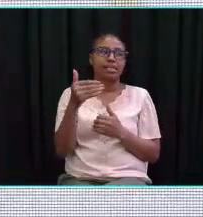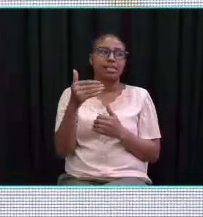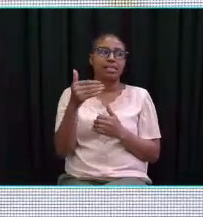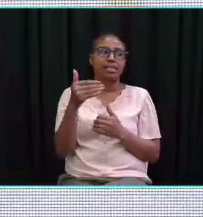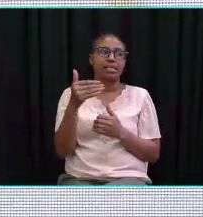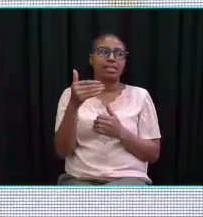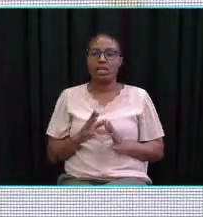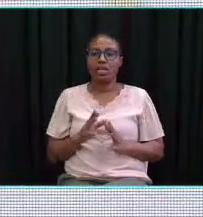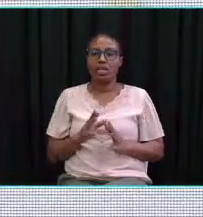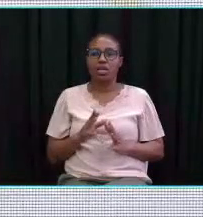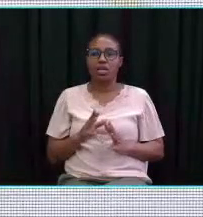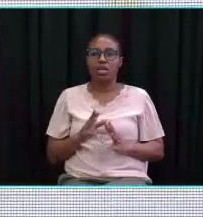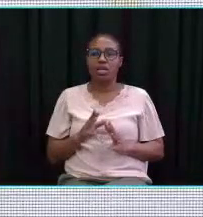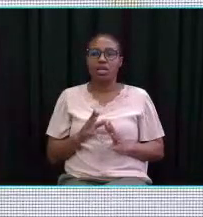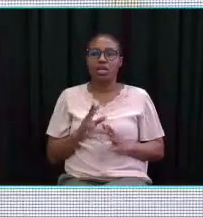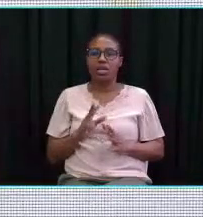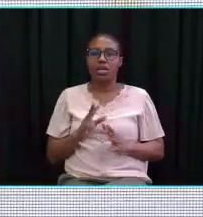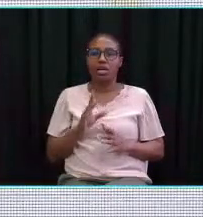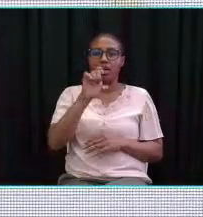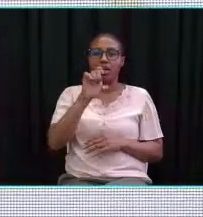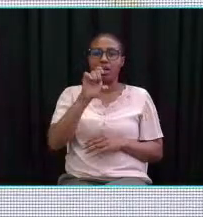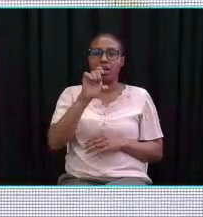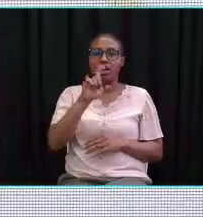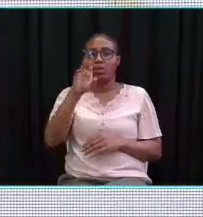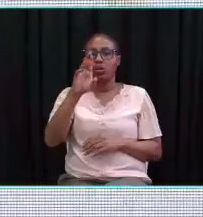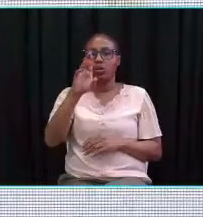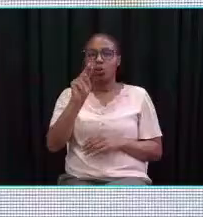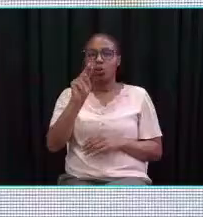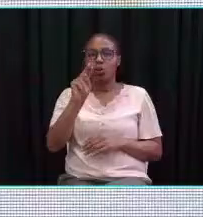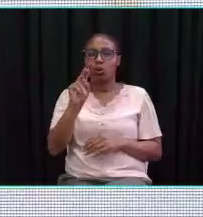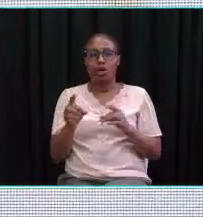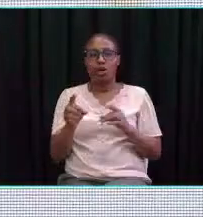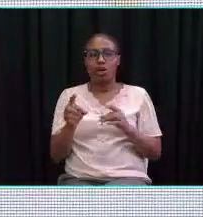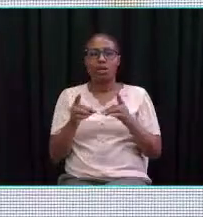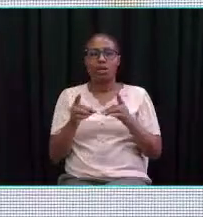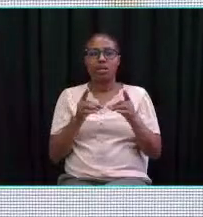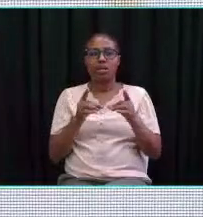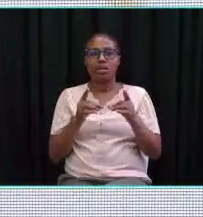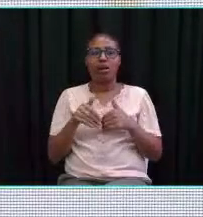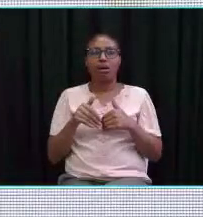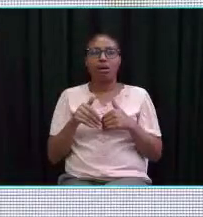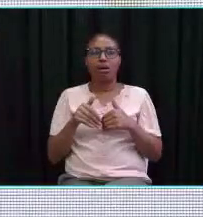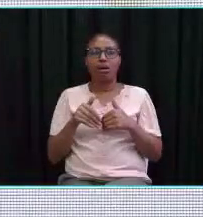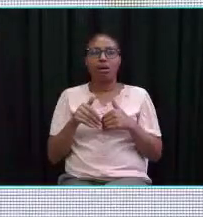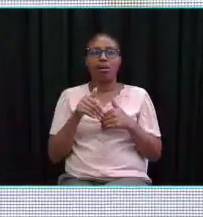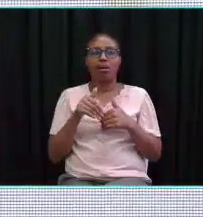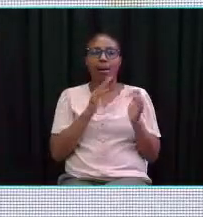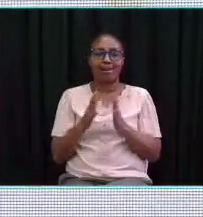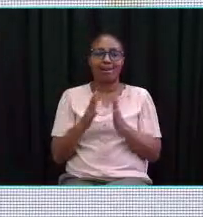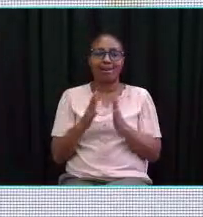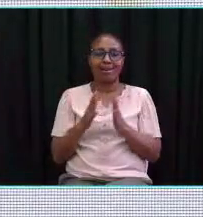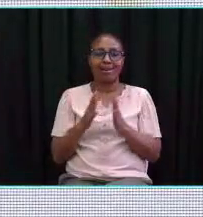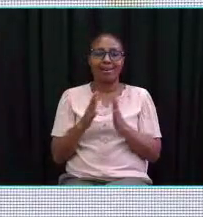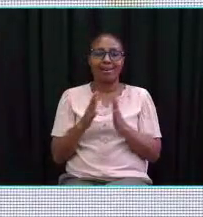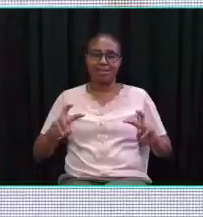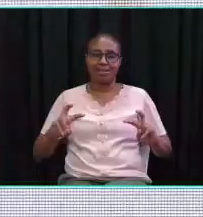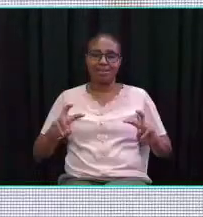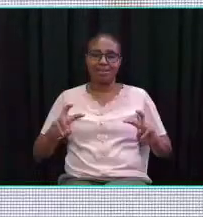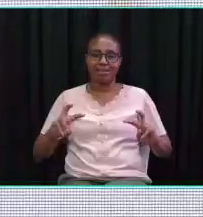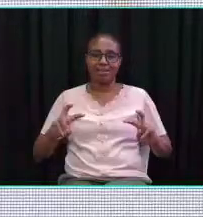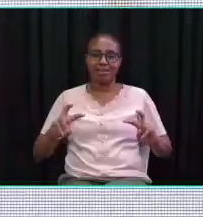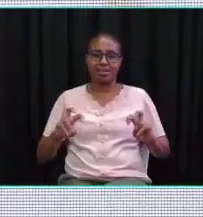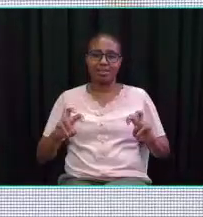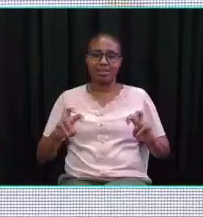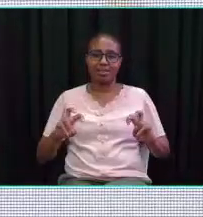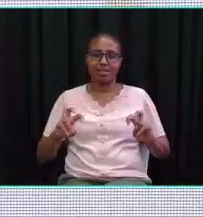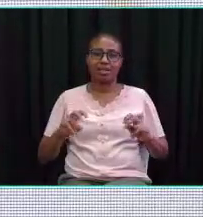Engineer Daniel Cherono. Cherono is Director, Planning and Research and Compliance at Kenya